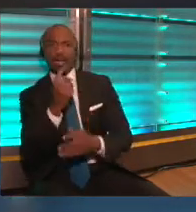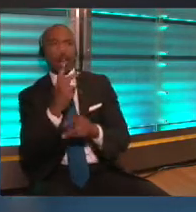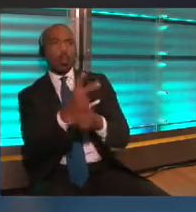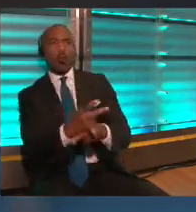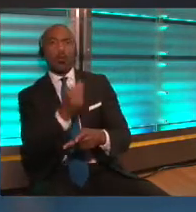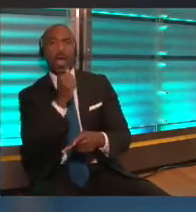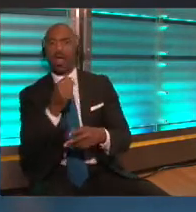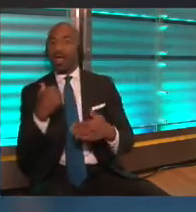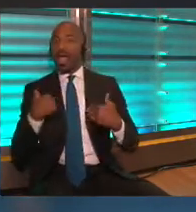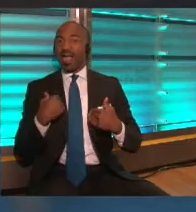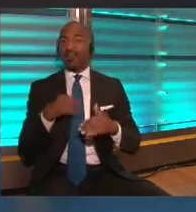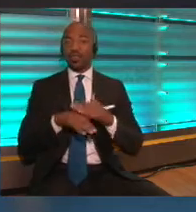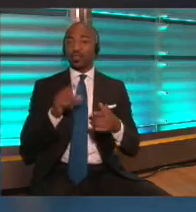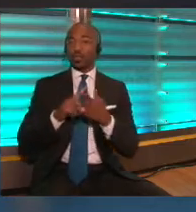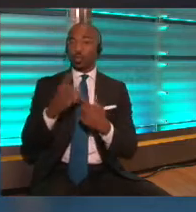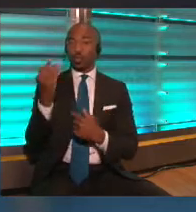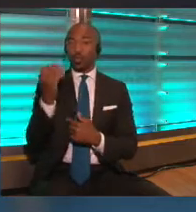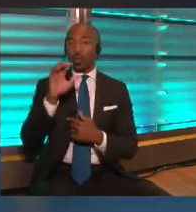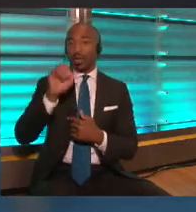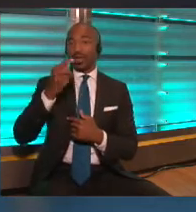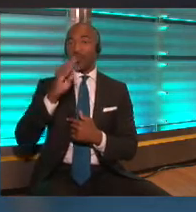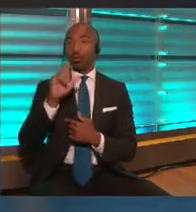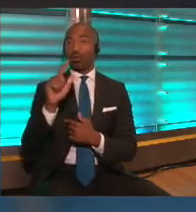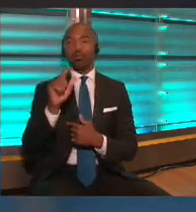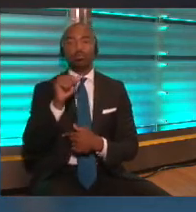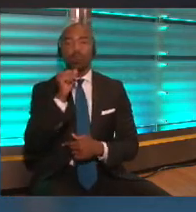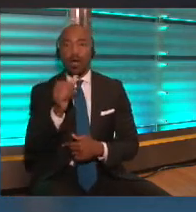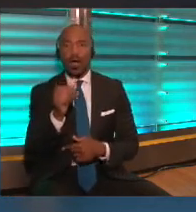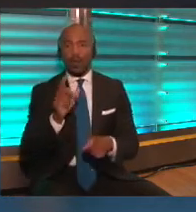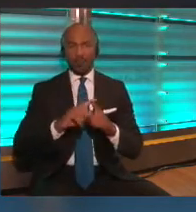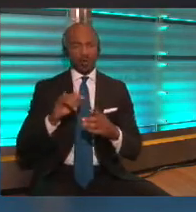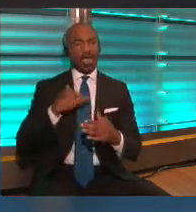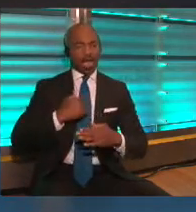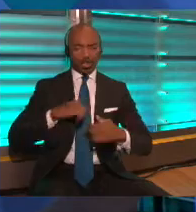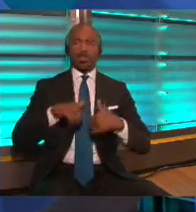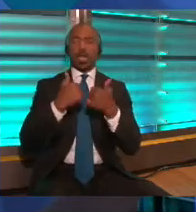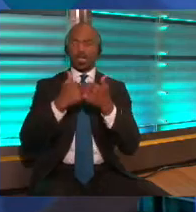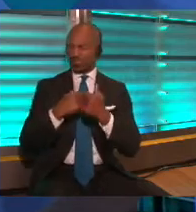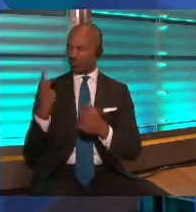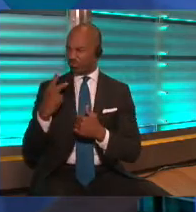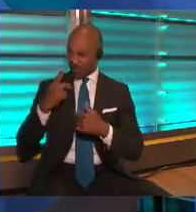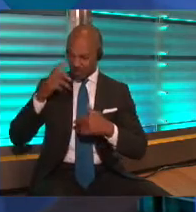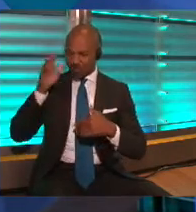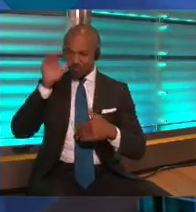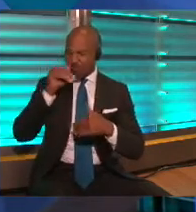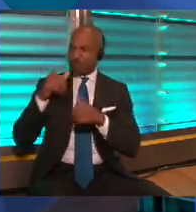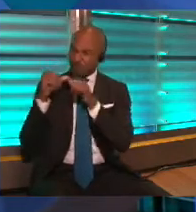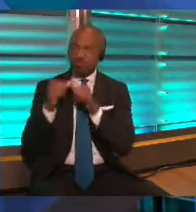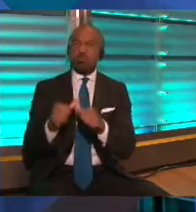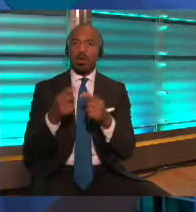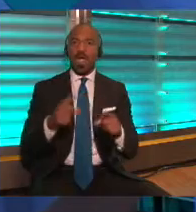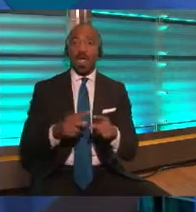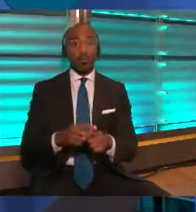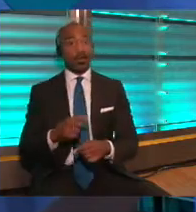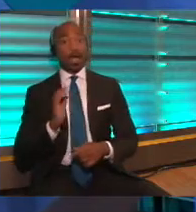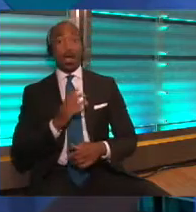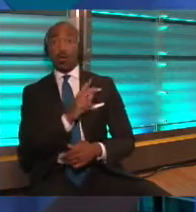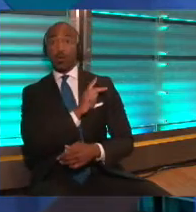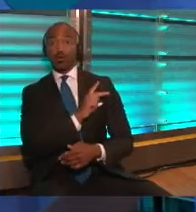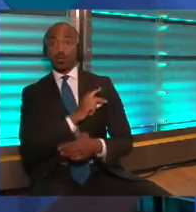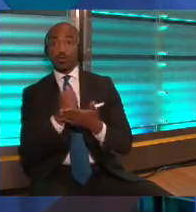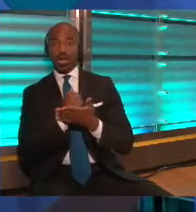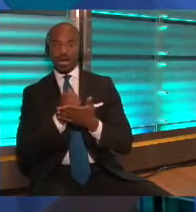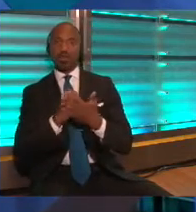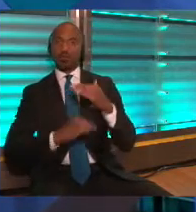this passion, and we weren't going to let it deter us from our dream. And so we ended up, you know, maxing out our personal credit cards, using